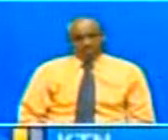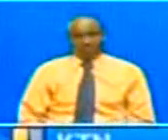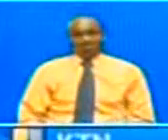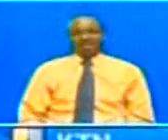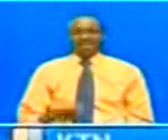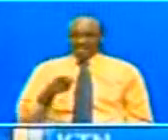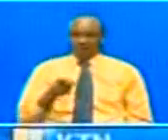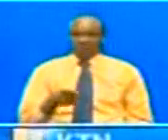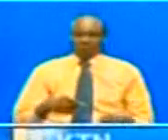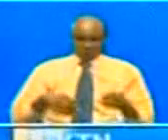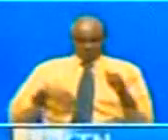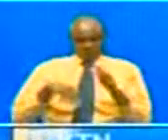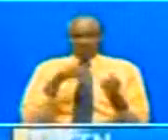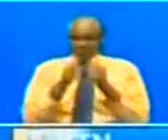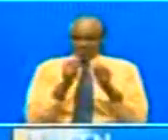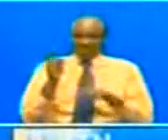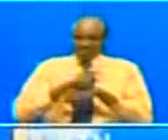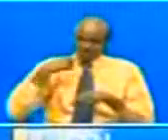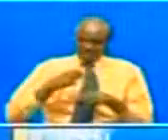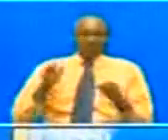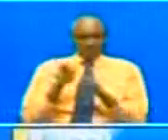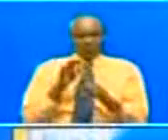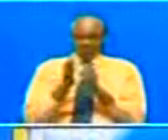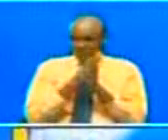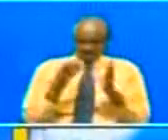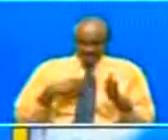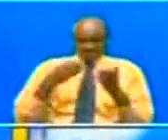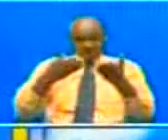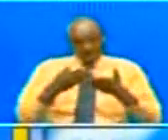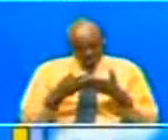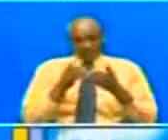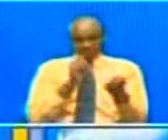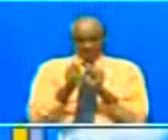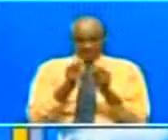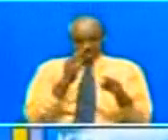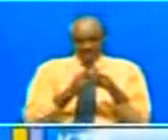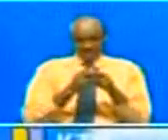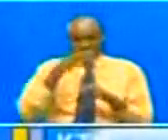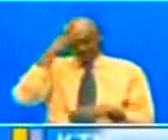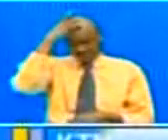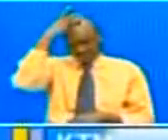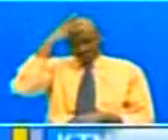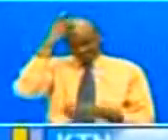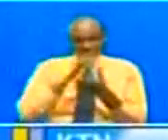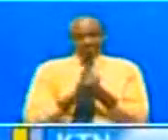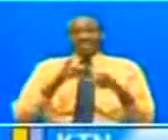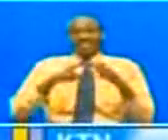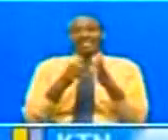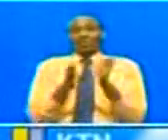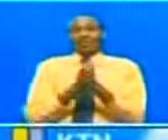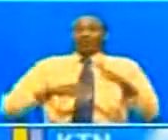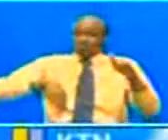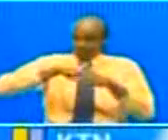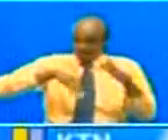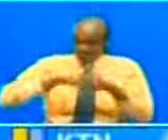An action-packed and sport day it is, and welcome to today's edition of KTN Sports. My name is Moses Wahesi. Starting on a football gear,